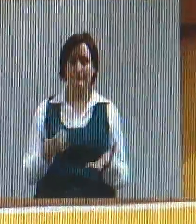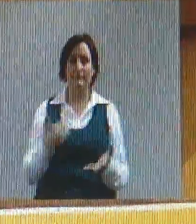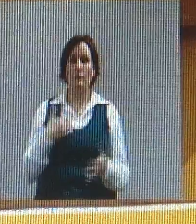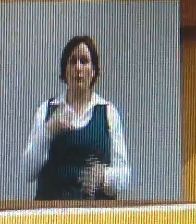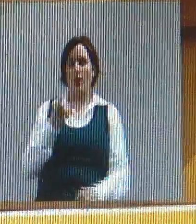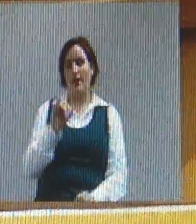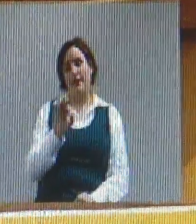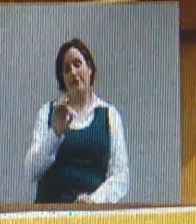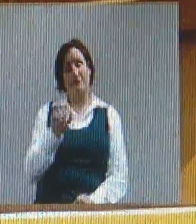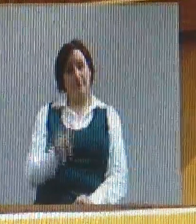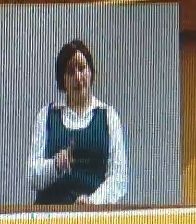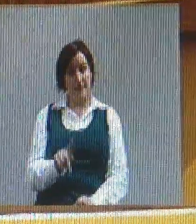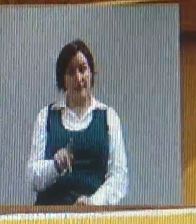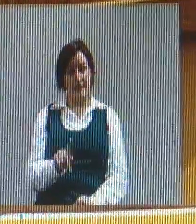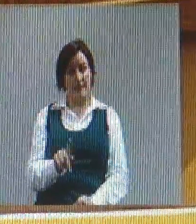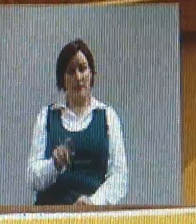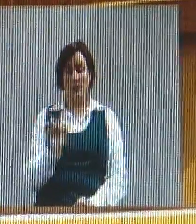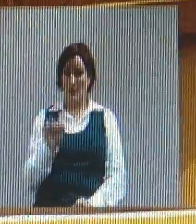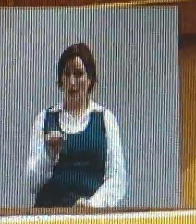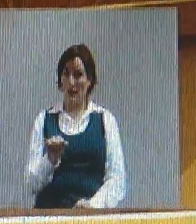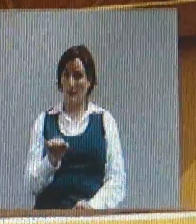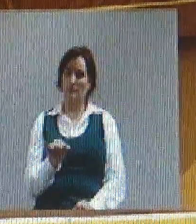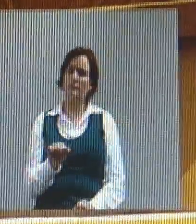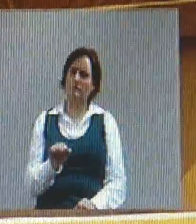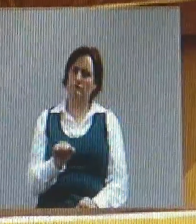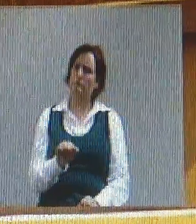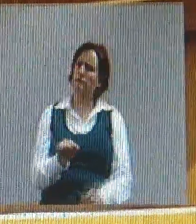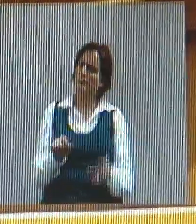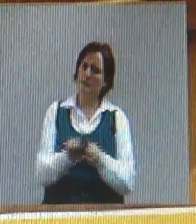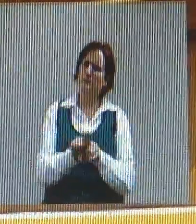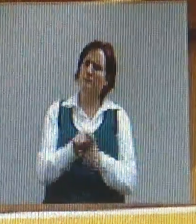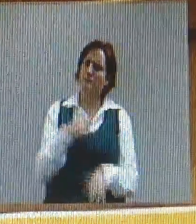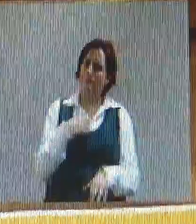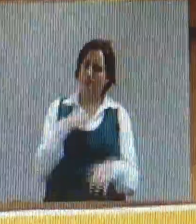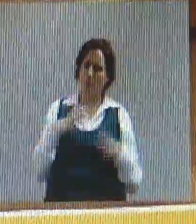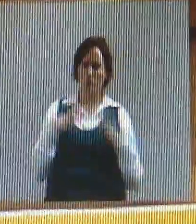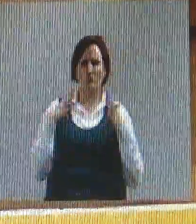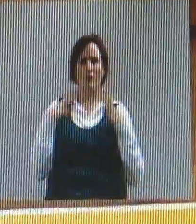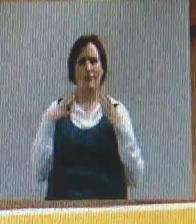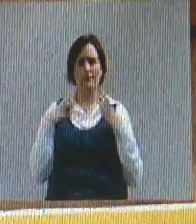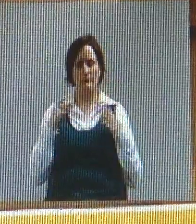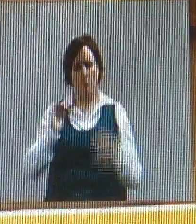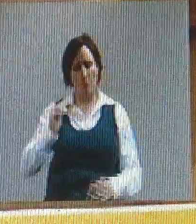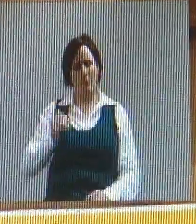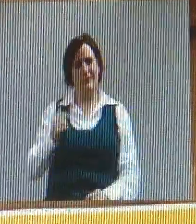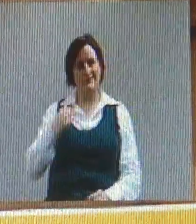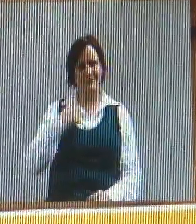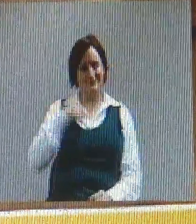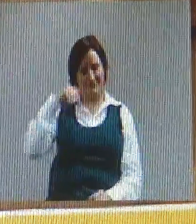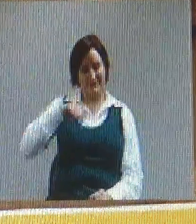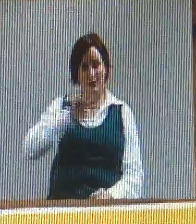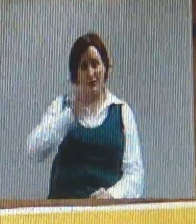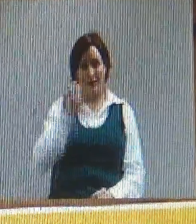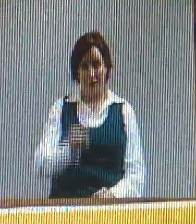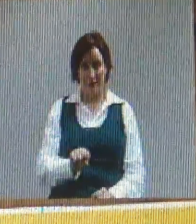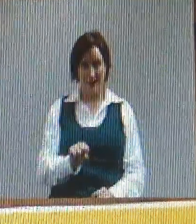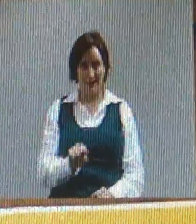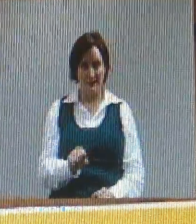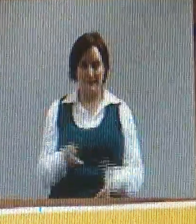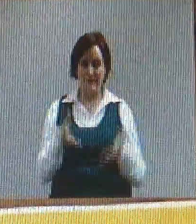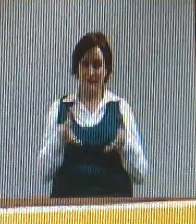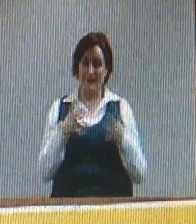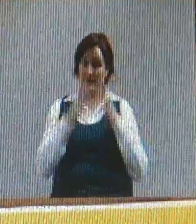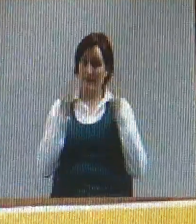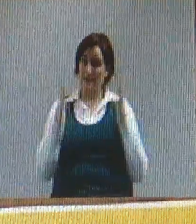Freedom Party, but also as a very proud woman of South Africa. And I say to you and this